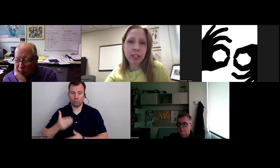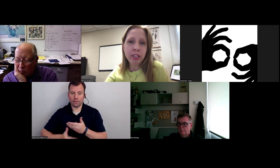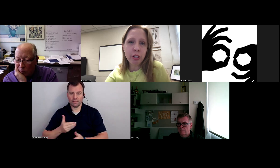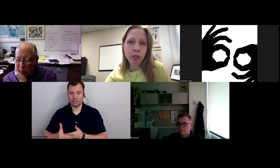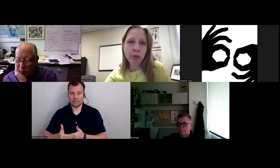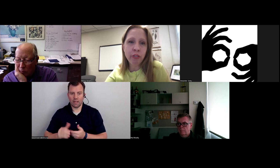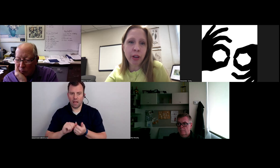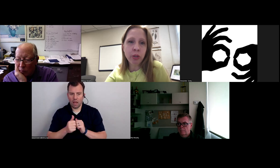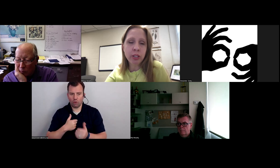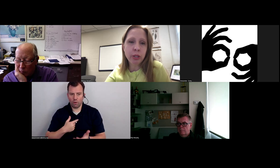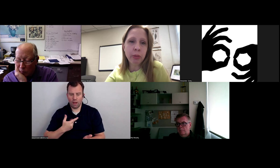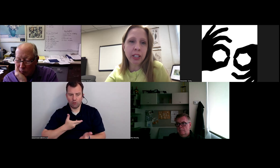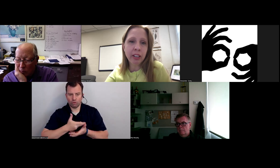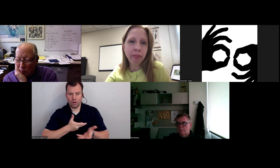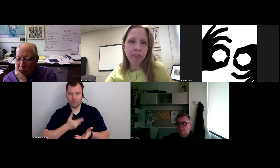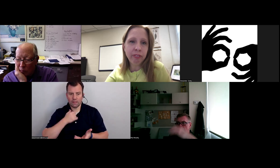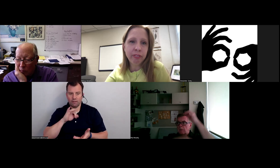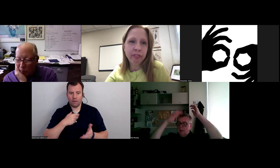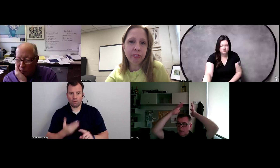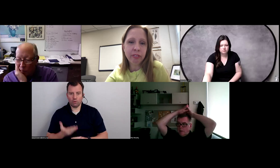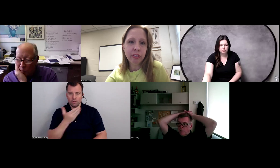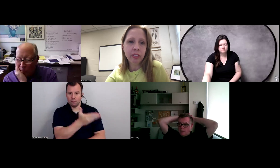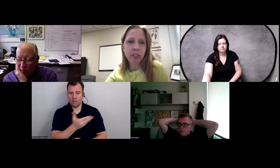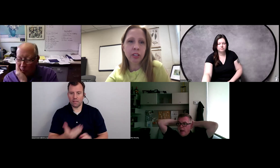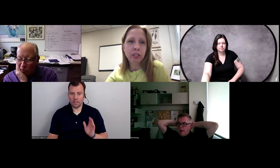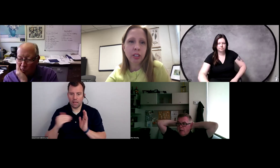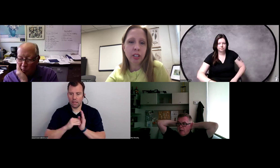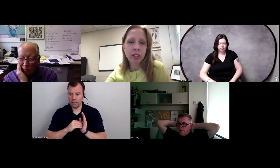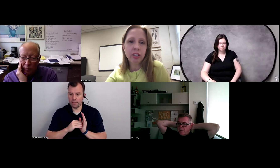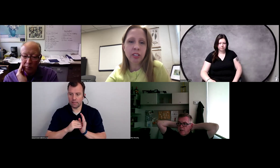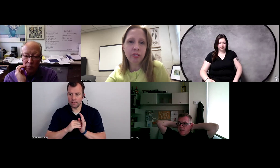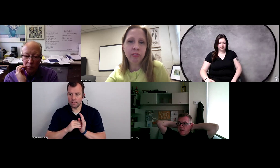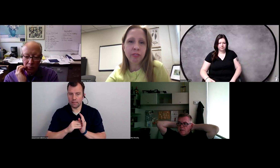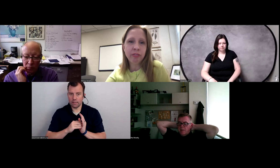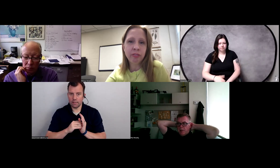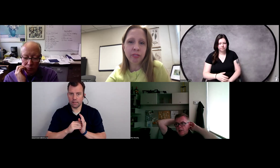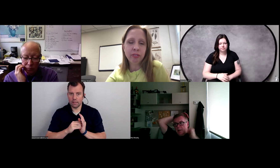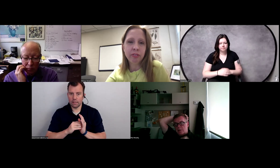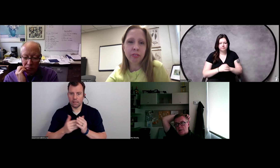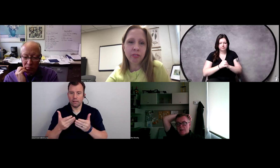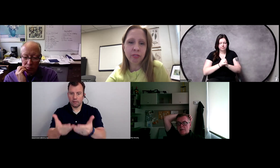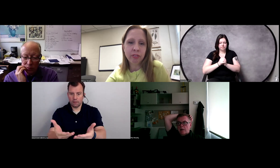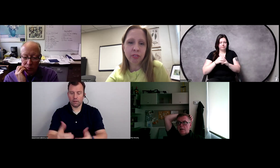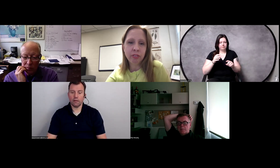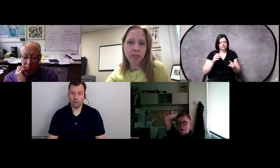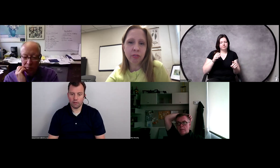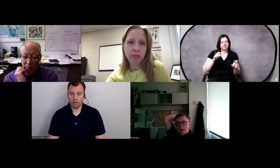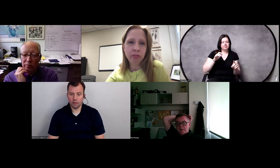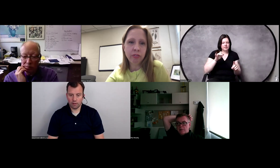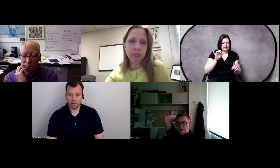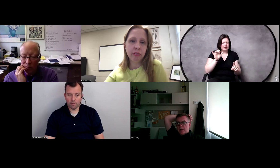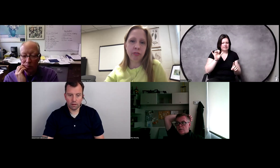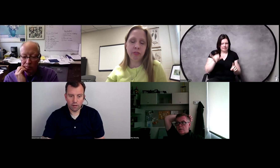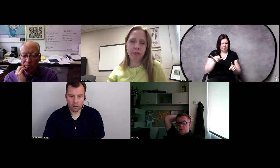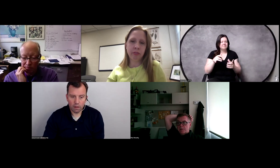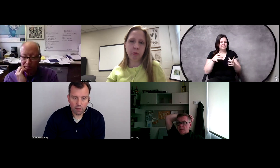to address this issue if I want to submit again. That is something that's typically addressed by talking to the program